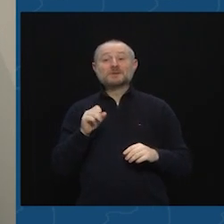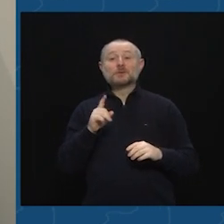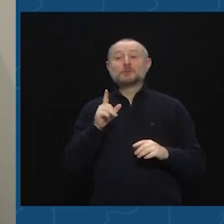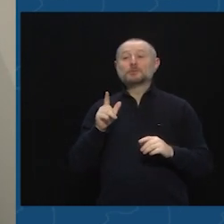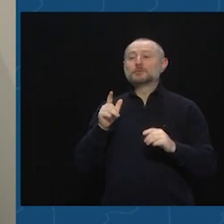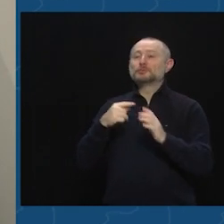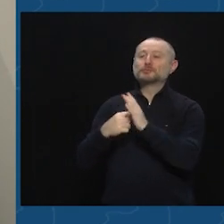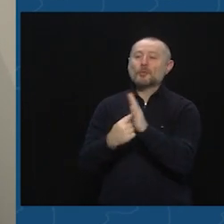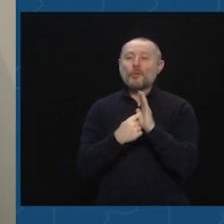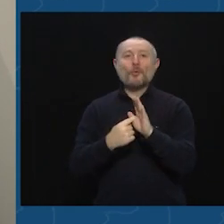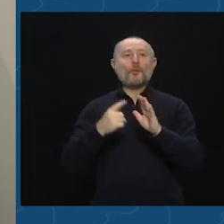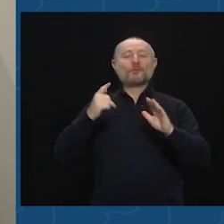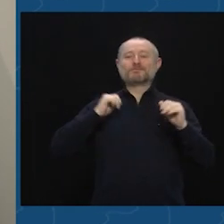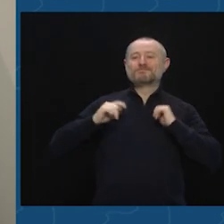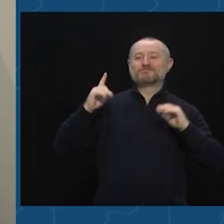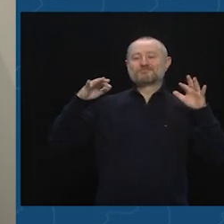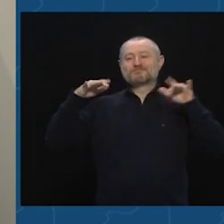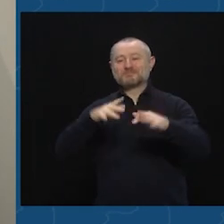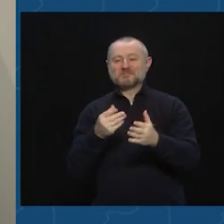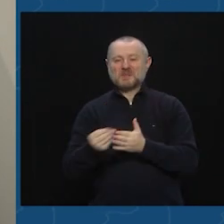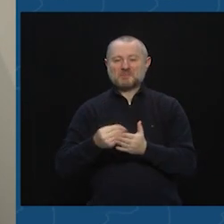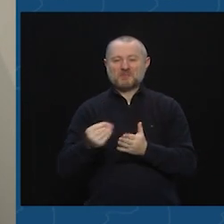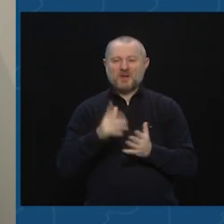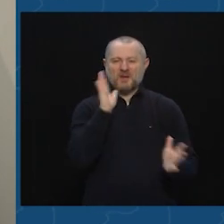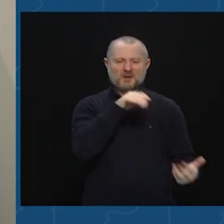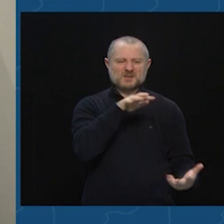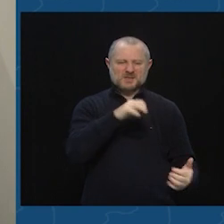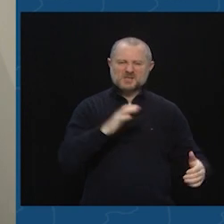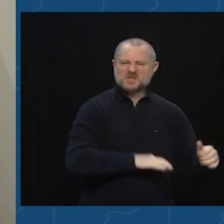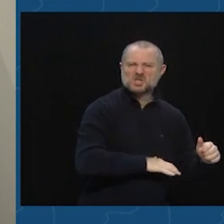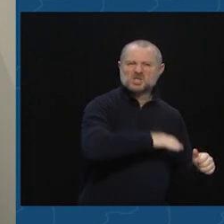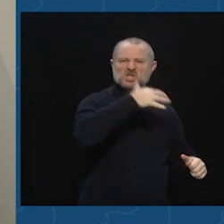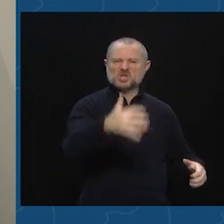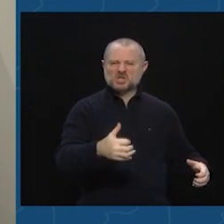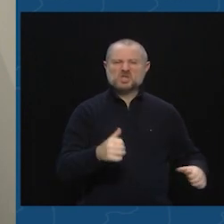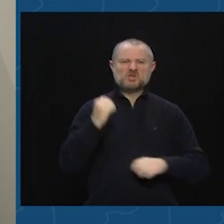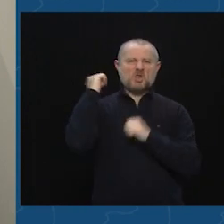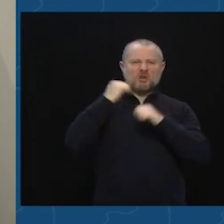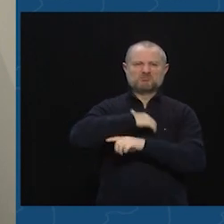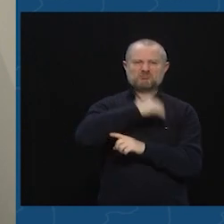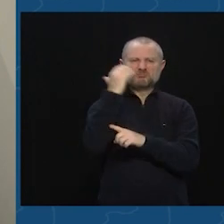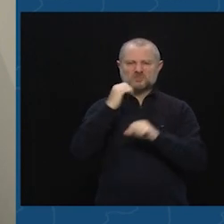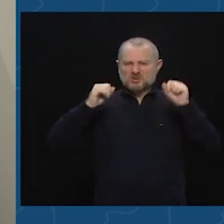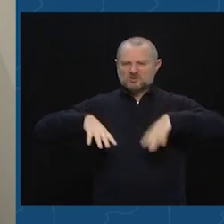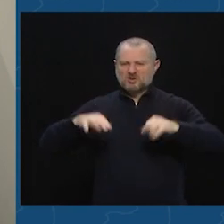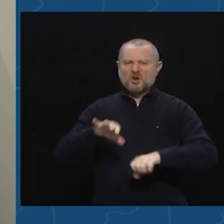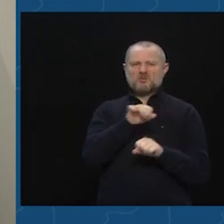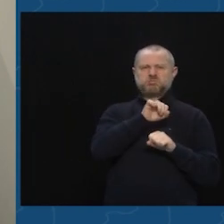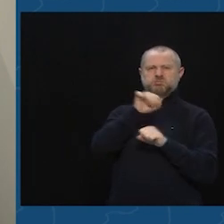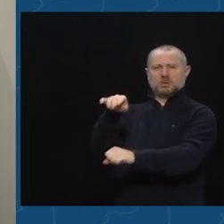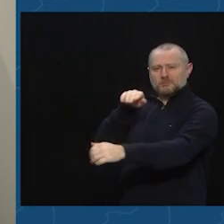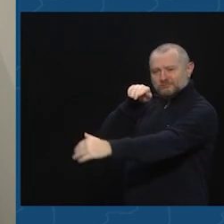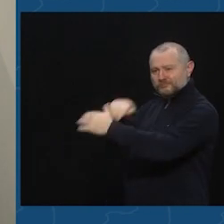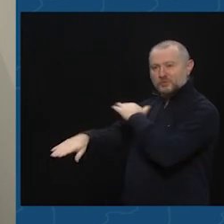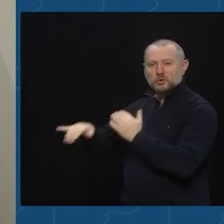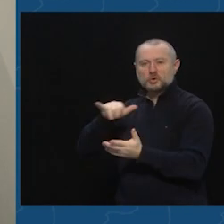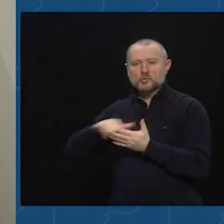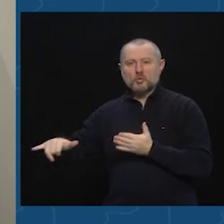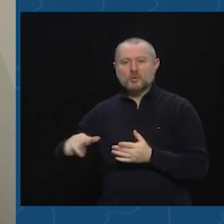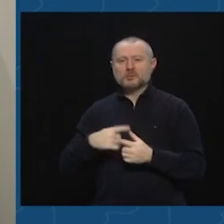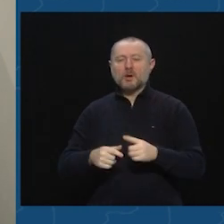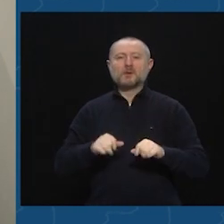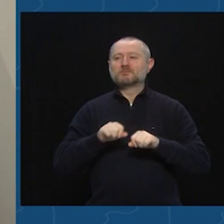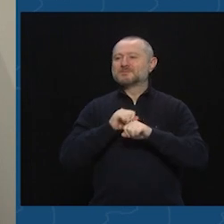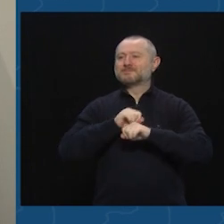and coming up I-81 or Route 90 in toward Western New York, and then the guns are ending up in our cities in particular. And that's the level